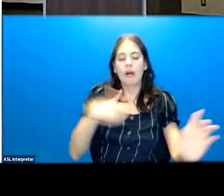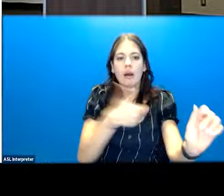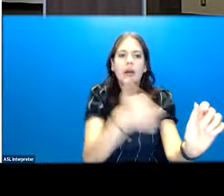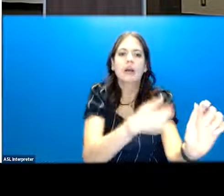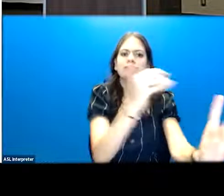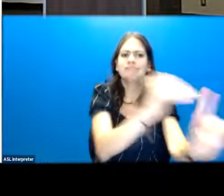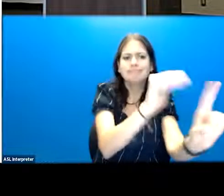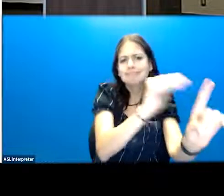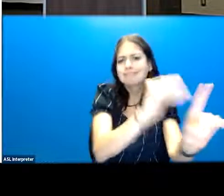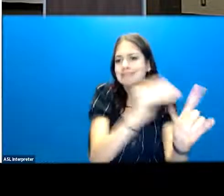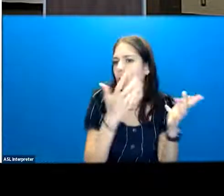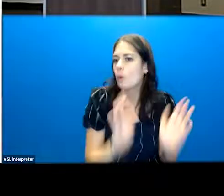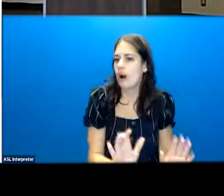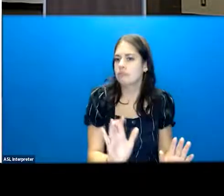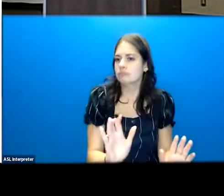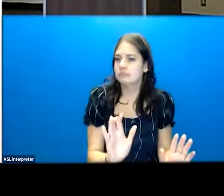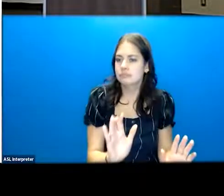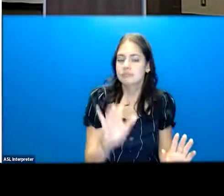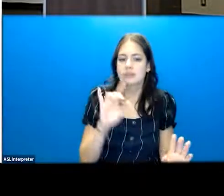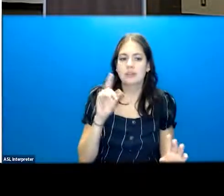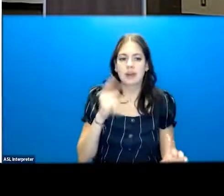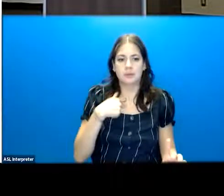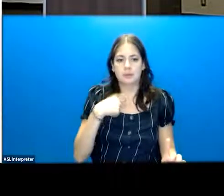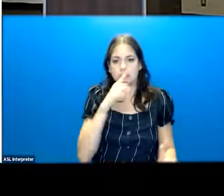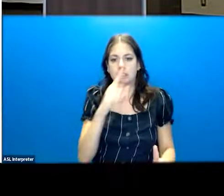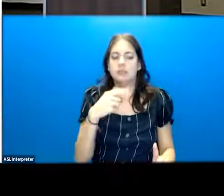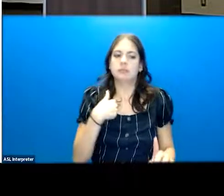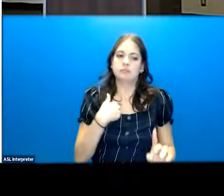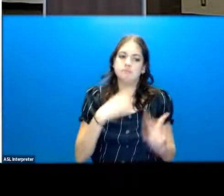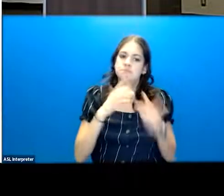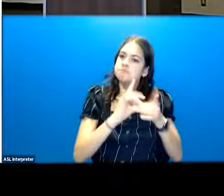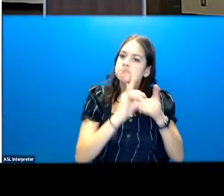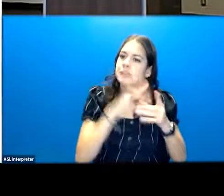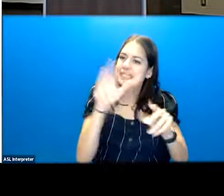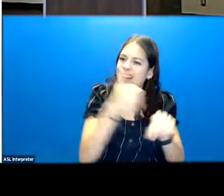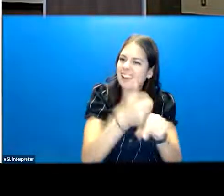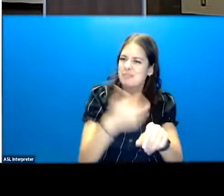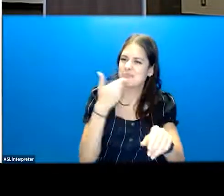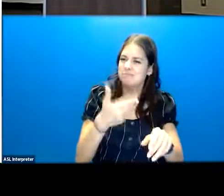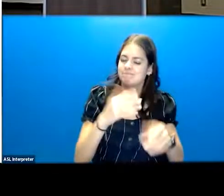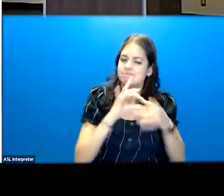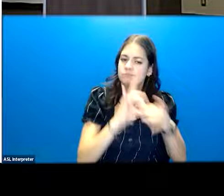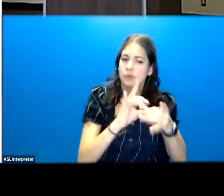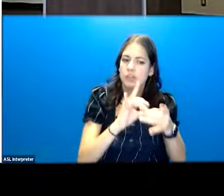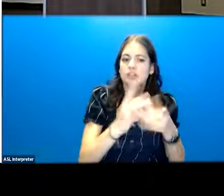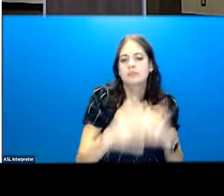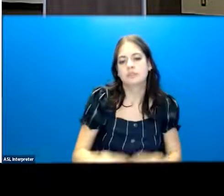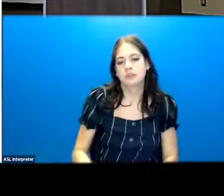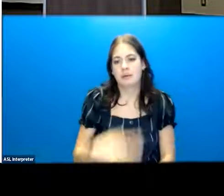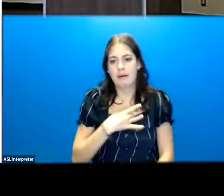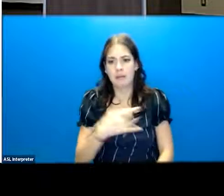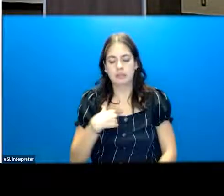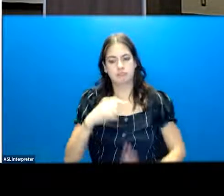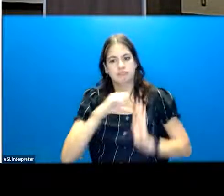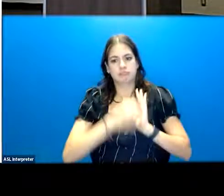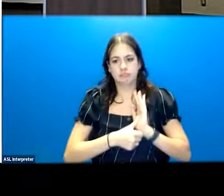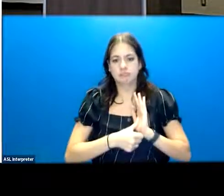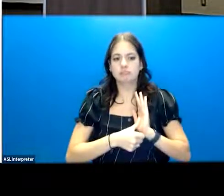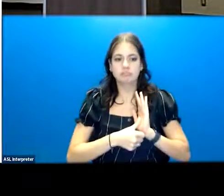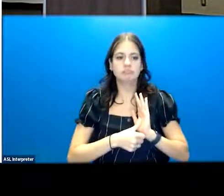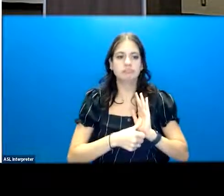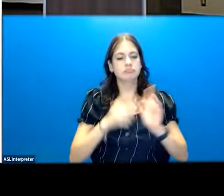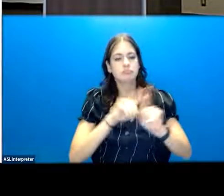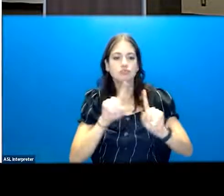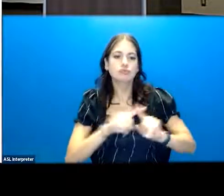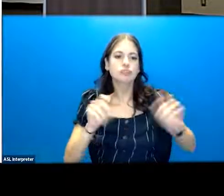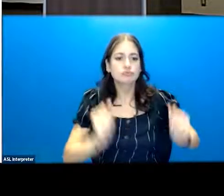so that one speaks to really just building a relationship. And so I really like to stress on different ways that